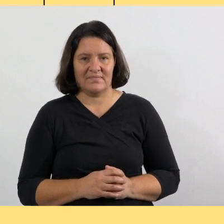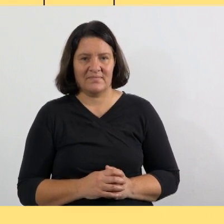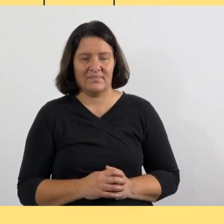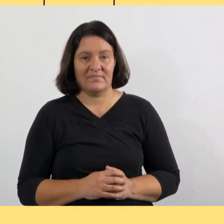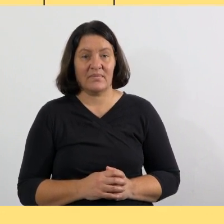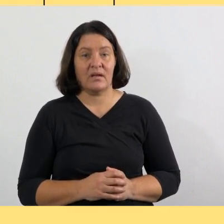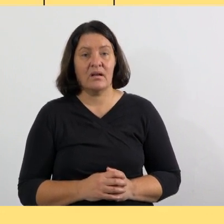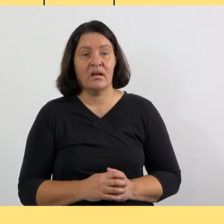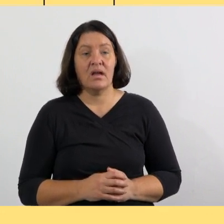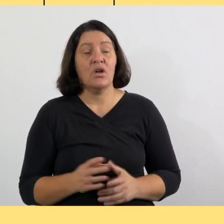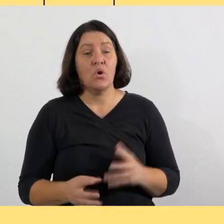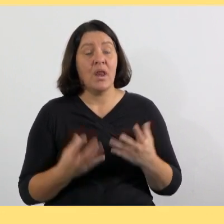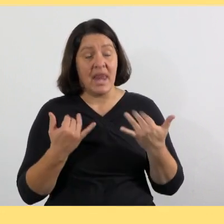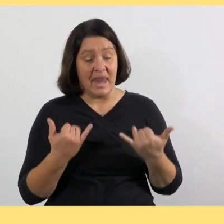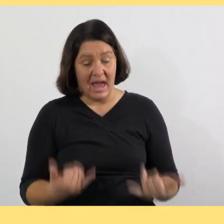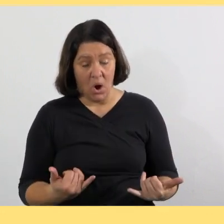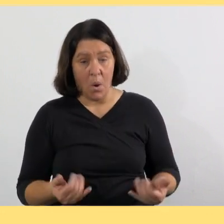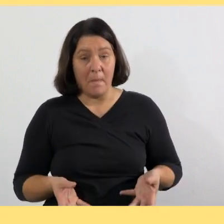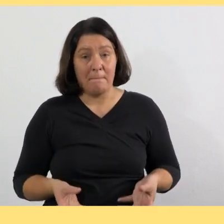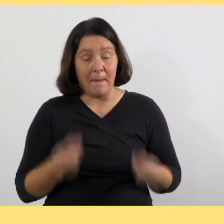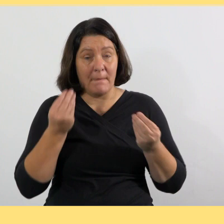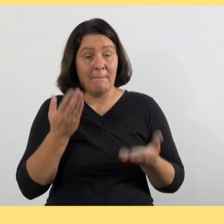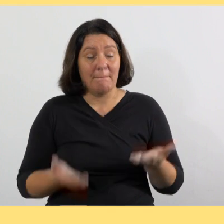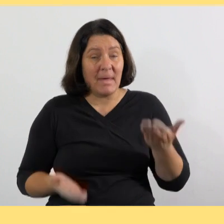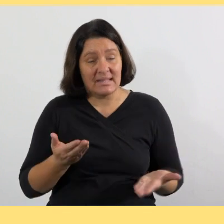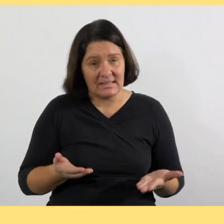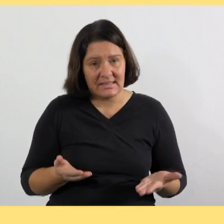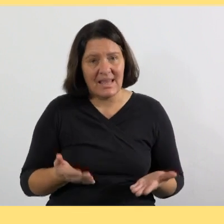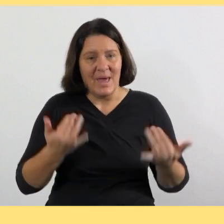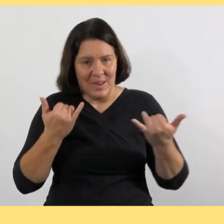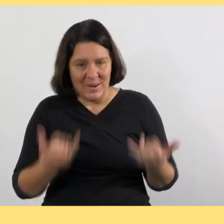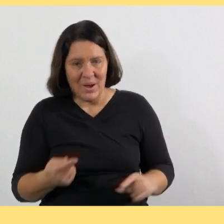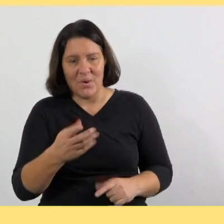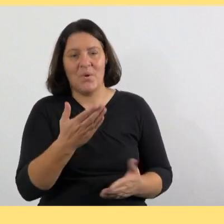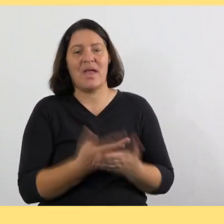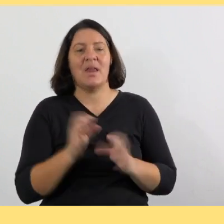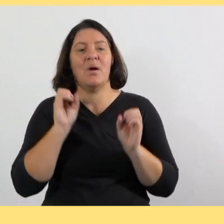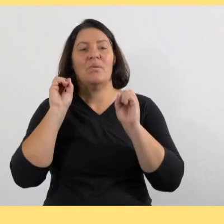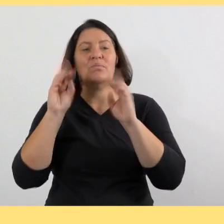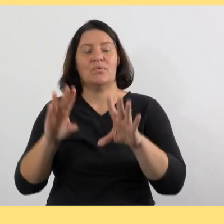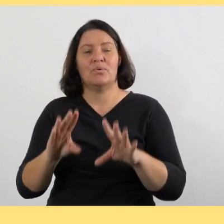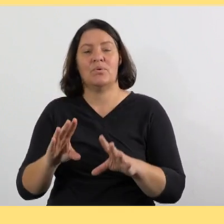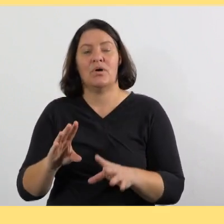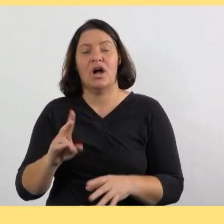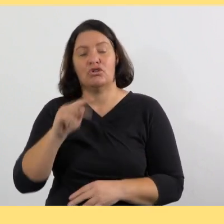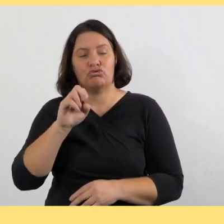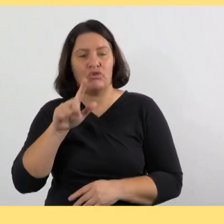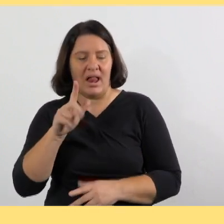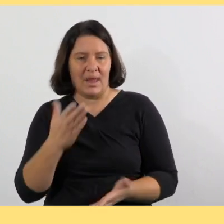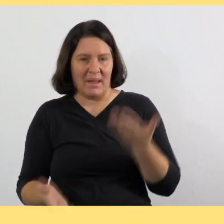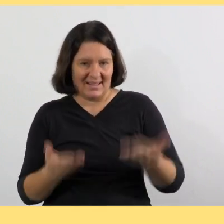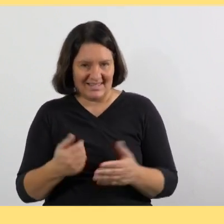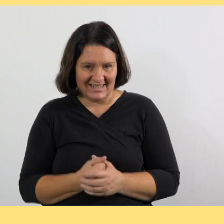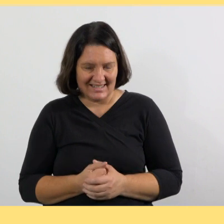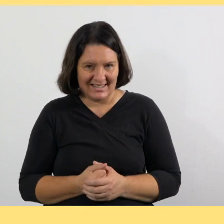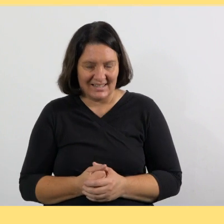31,780. When you have now got your balance, you can then post it to the trial balance.